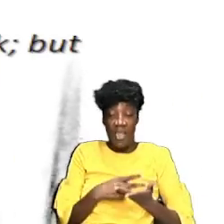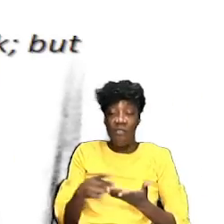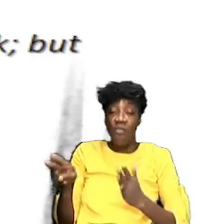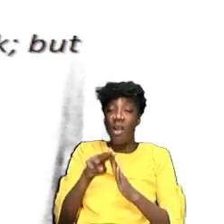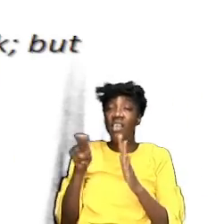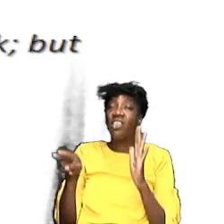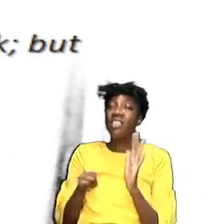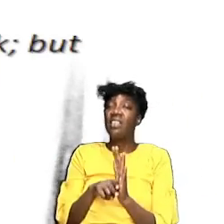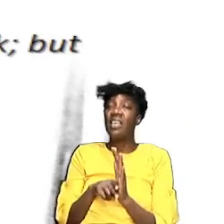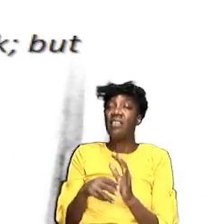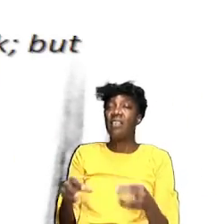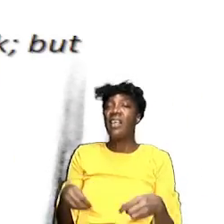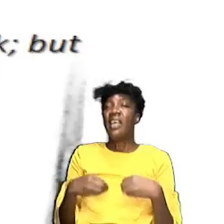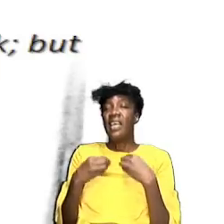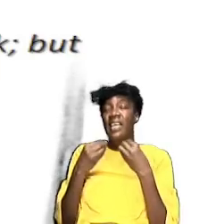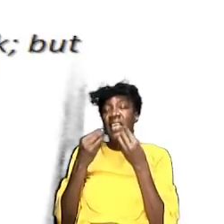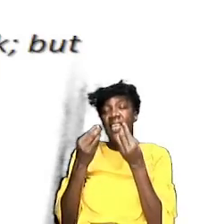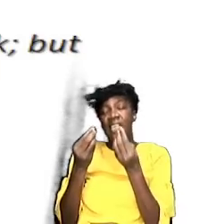amen,